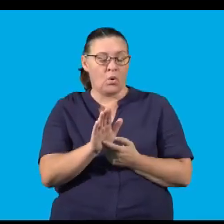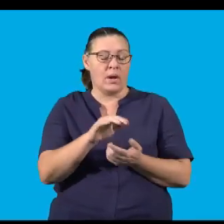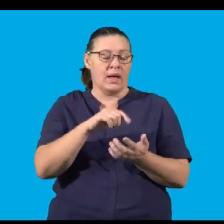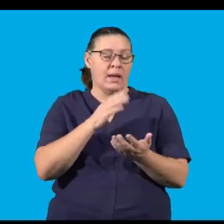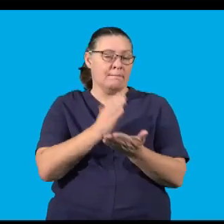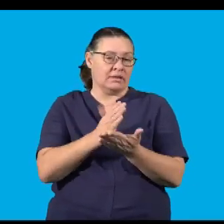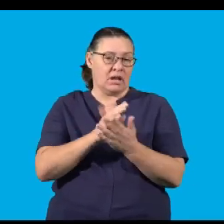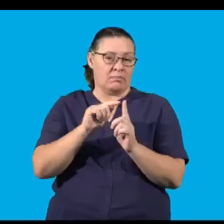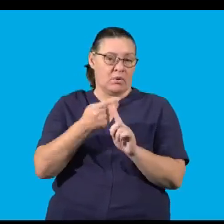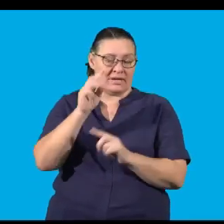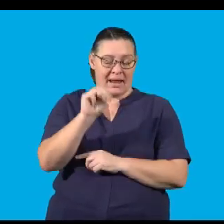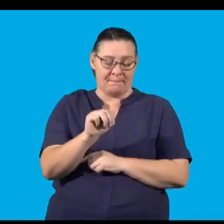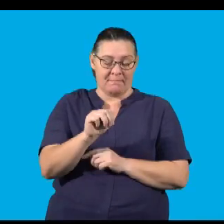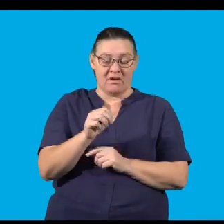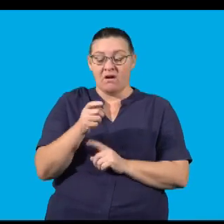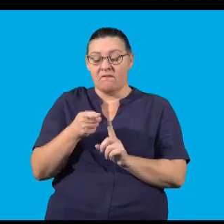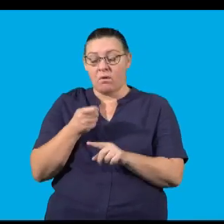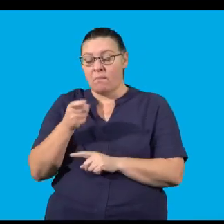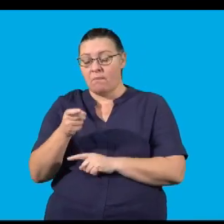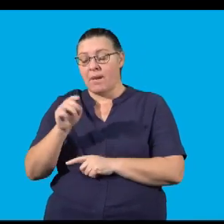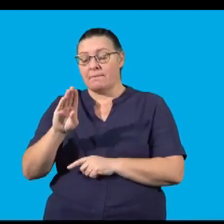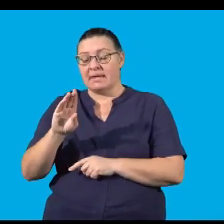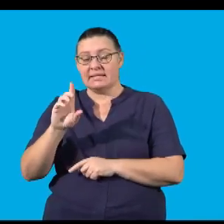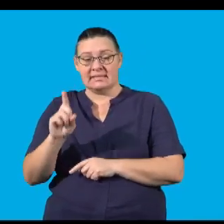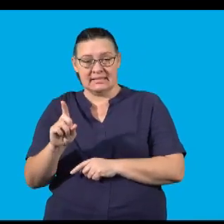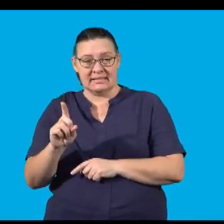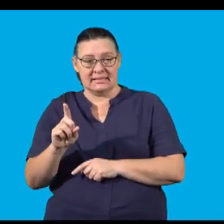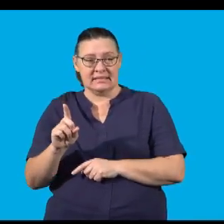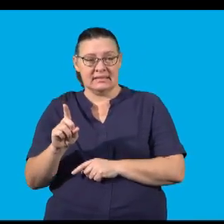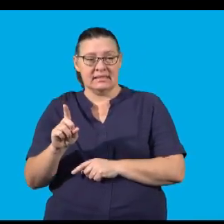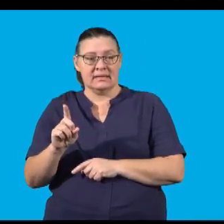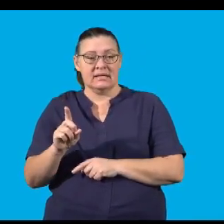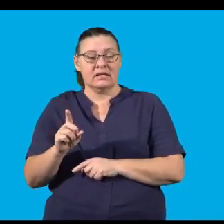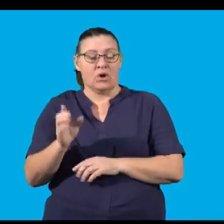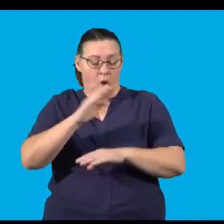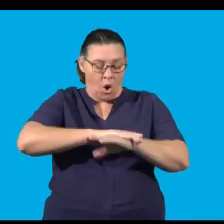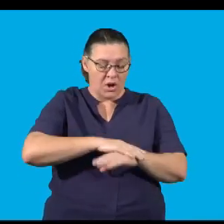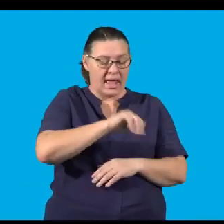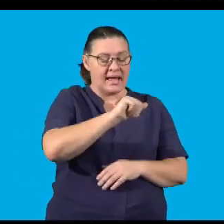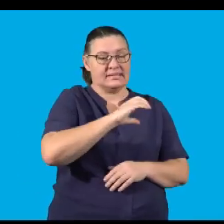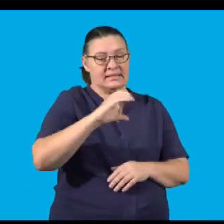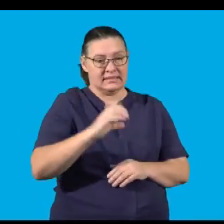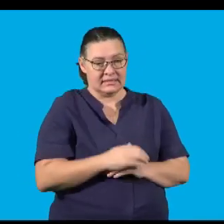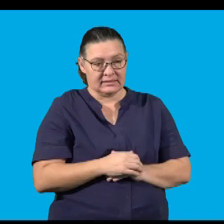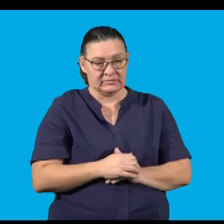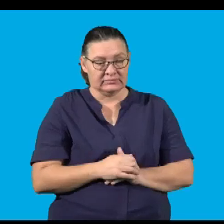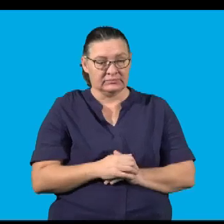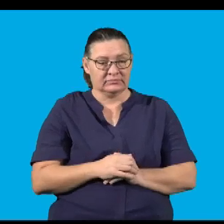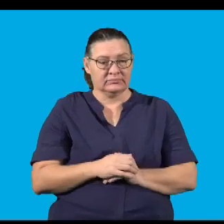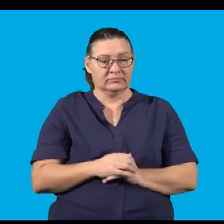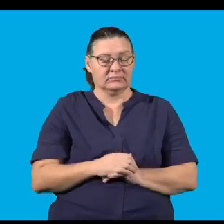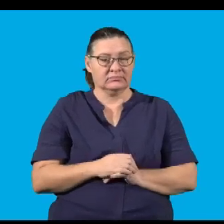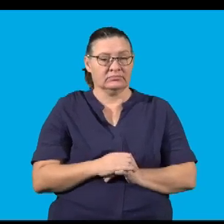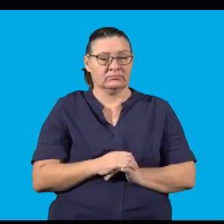M of BD lies on AC. So we've just worked out that that line was y is equal to